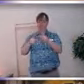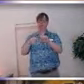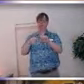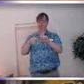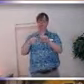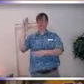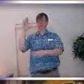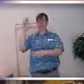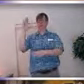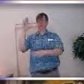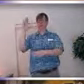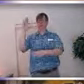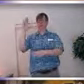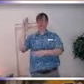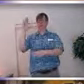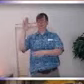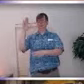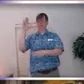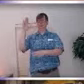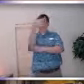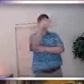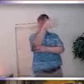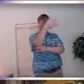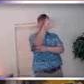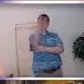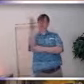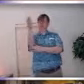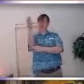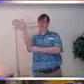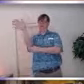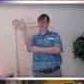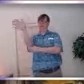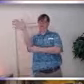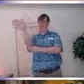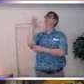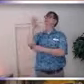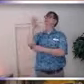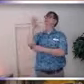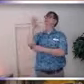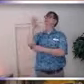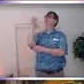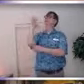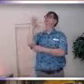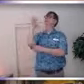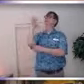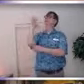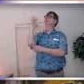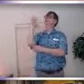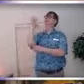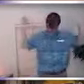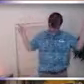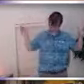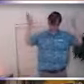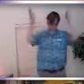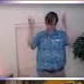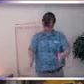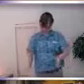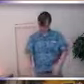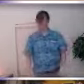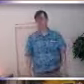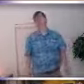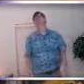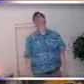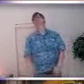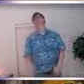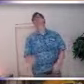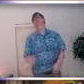lighthouse. You are there to light the way and to show what is possible. With this